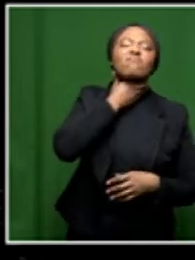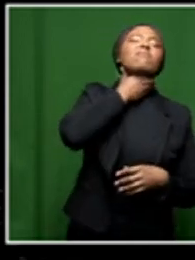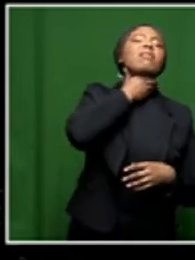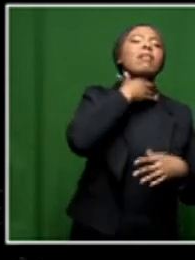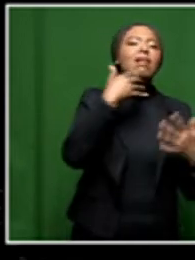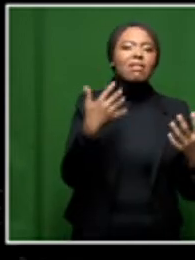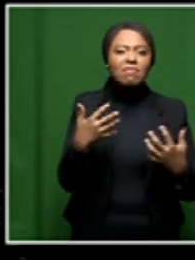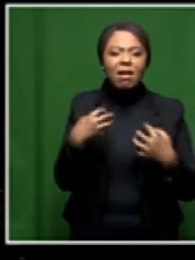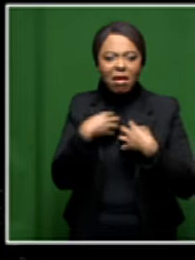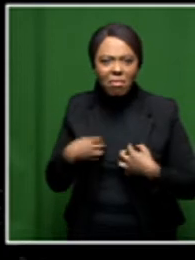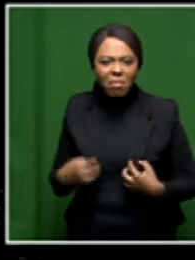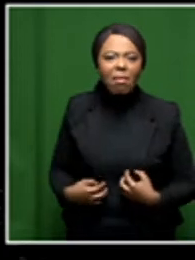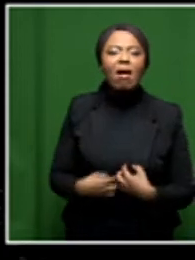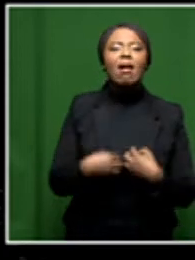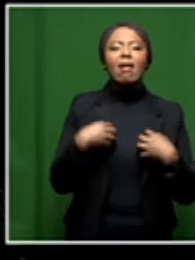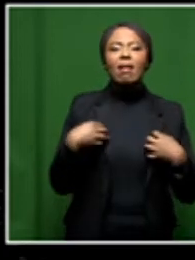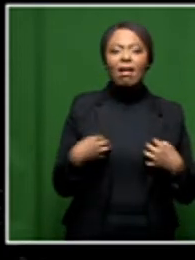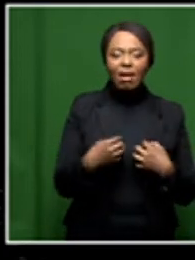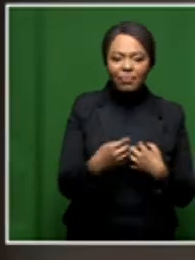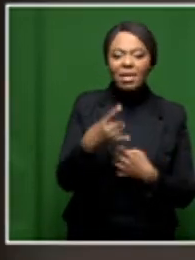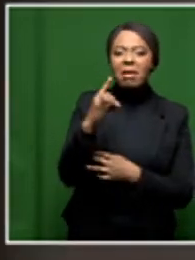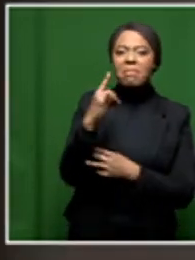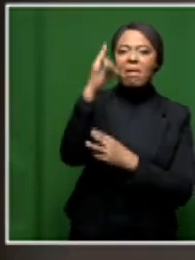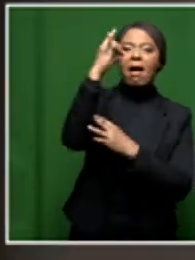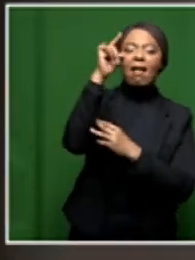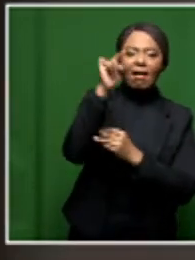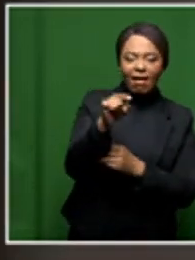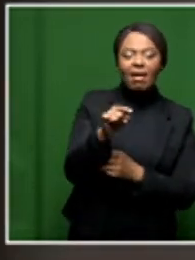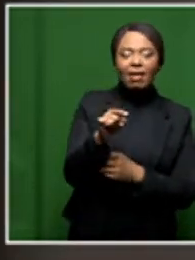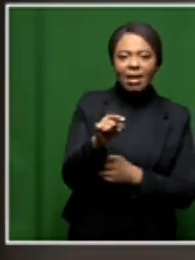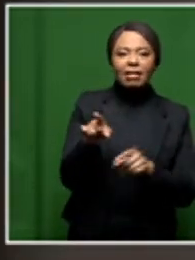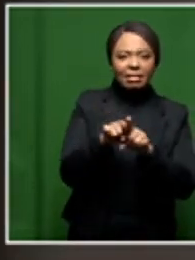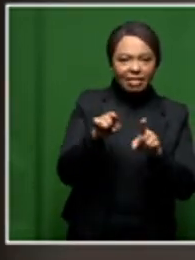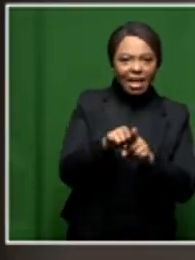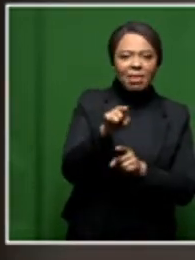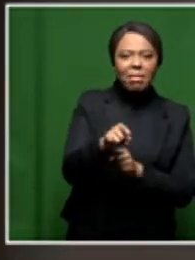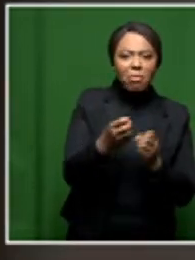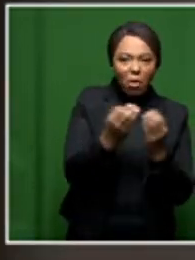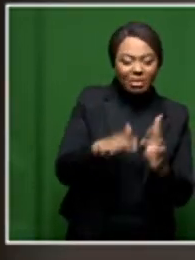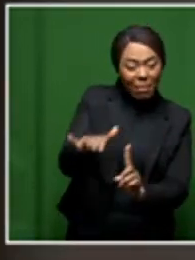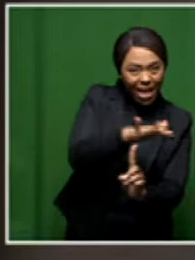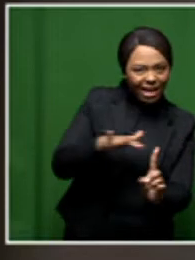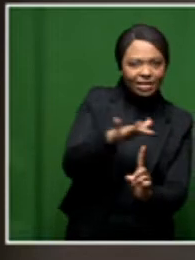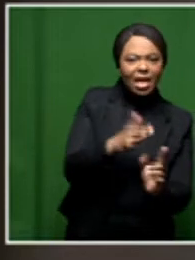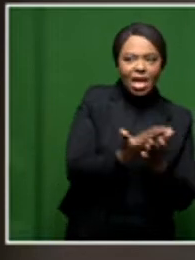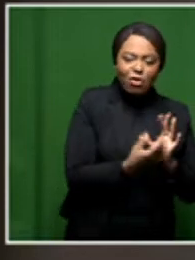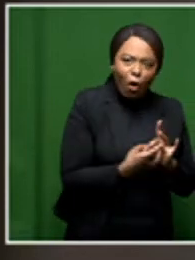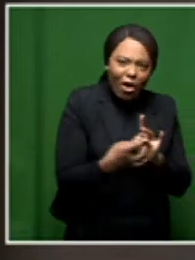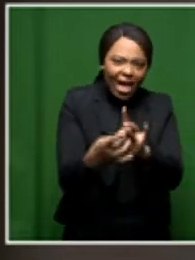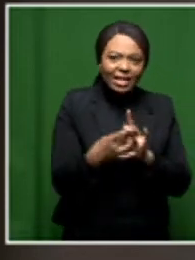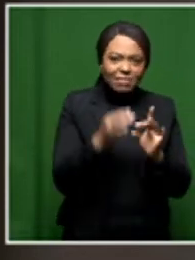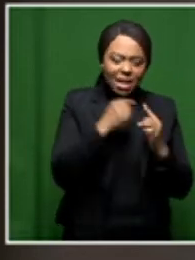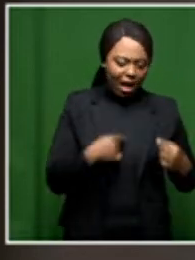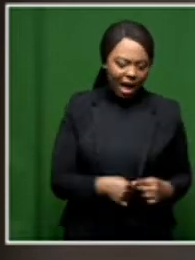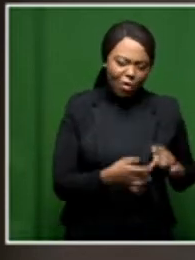tell you a little bit about the animals, but on a photo safari, you actually connect with that animal. You spend a great